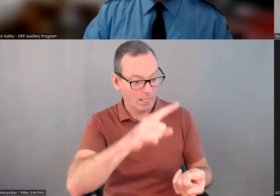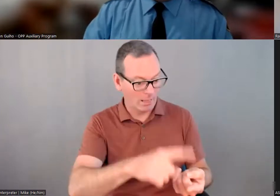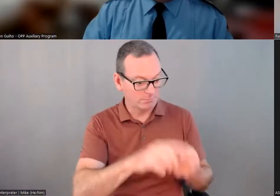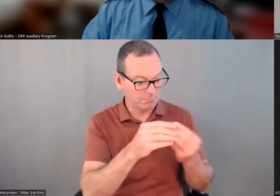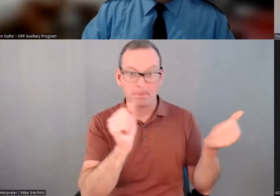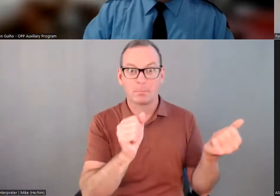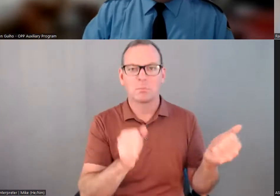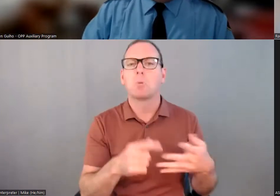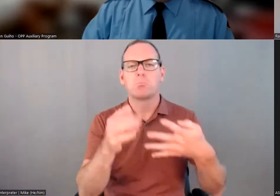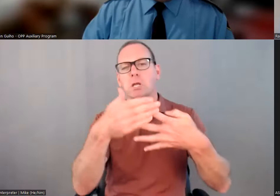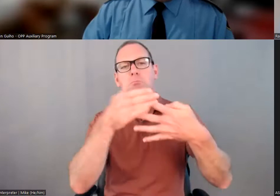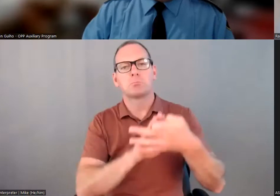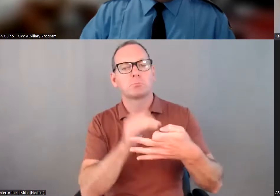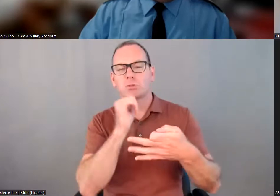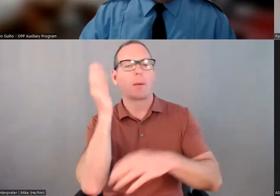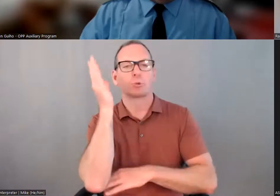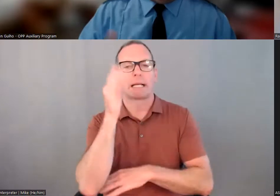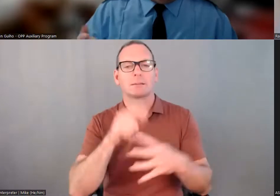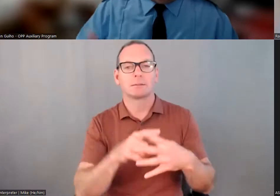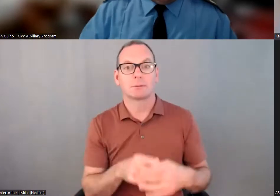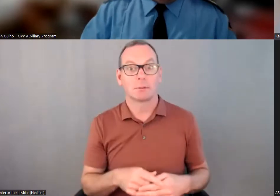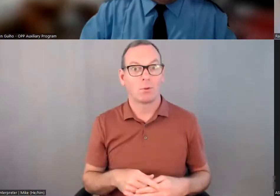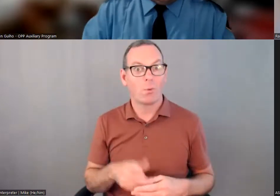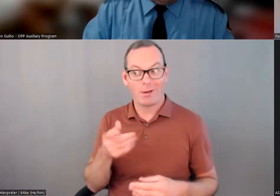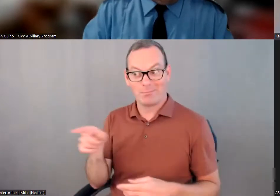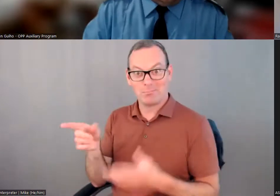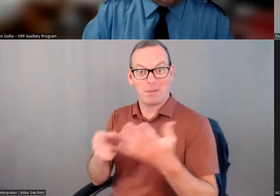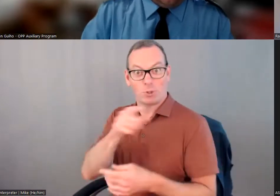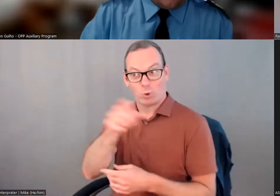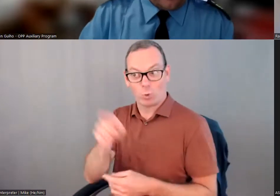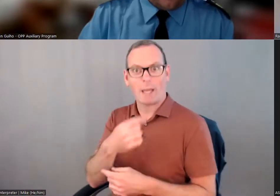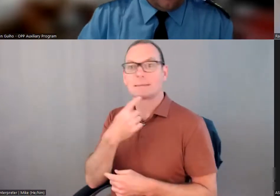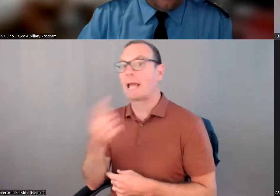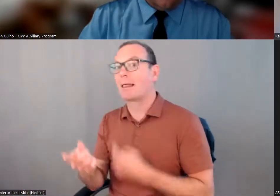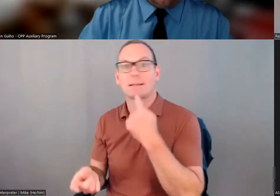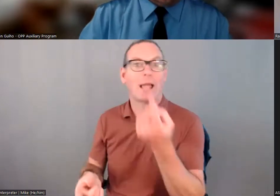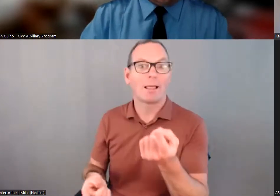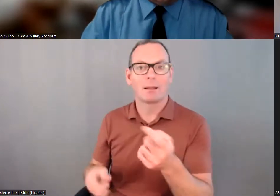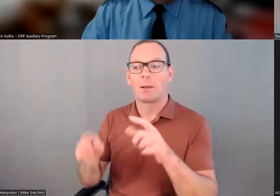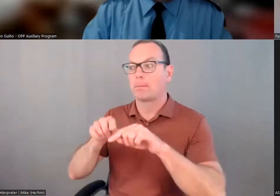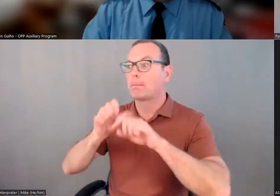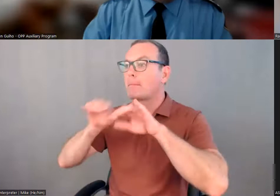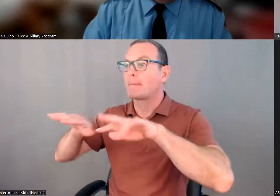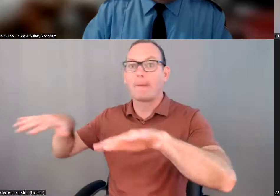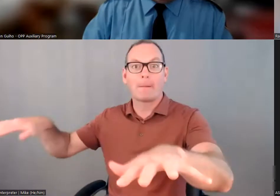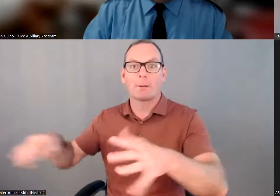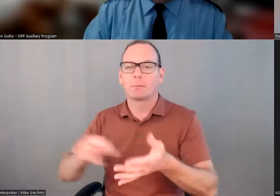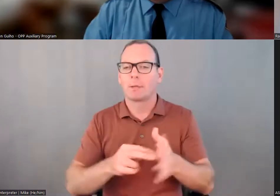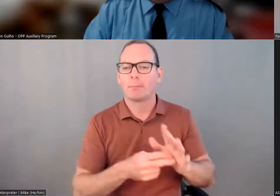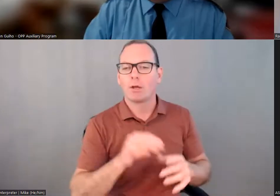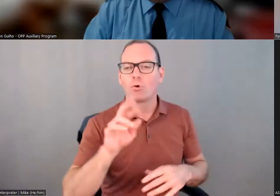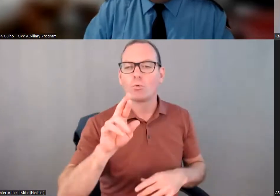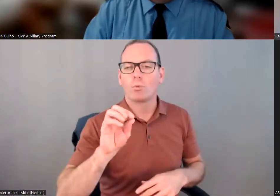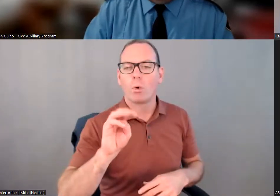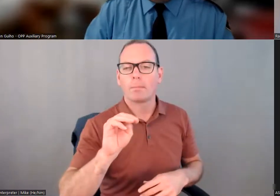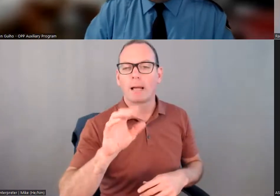that's right. So you tell two, right? That whole tell two thing. I know maybe not the answer you're looking for in terms of, you know, the